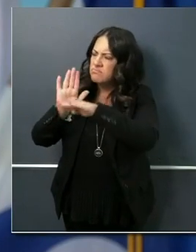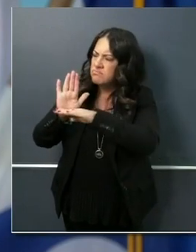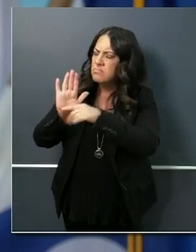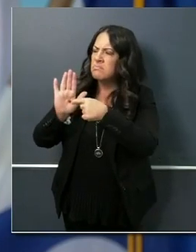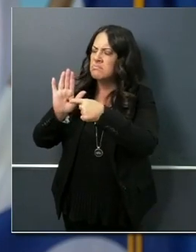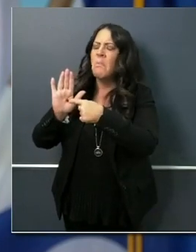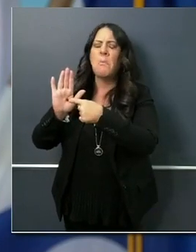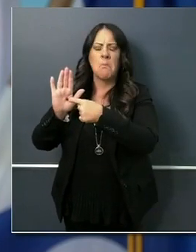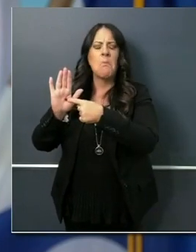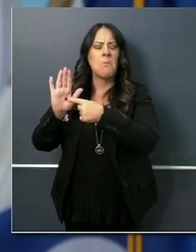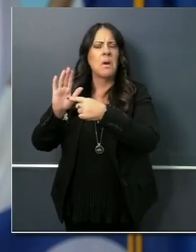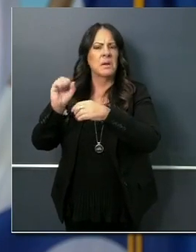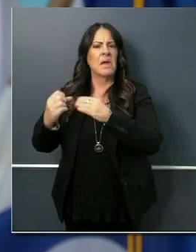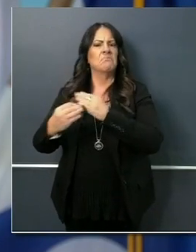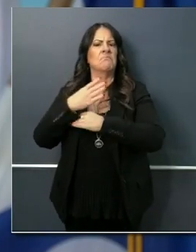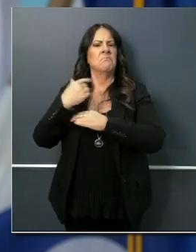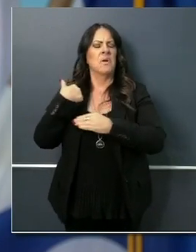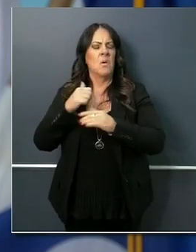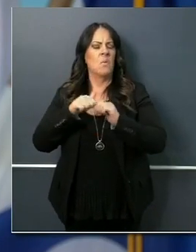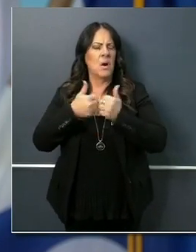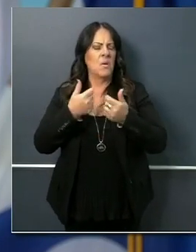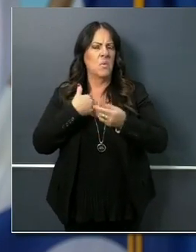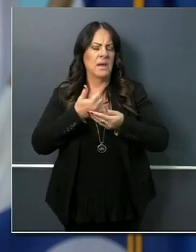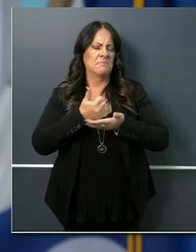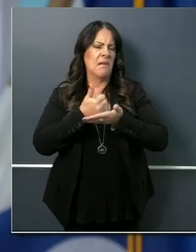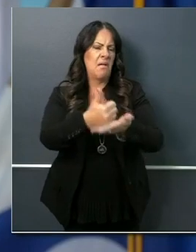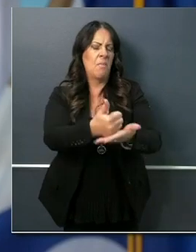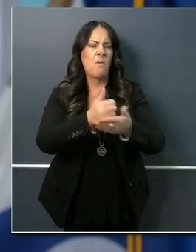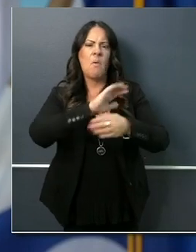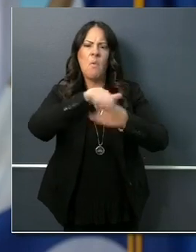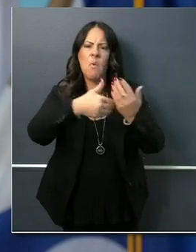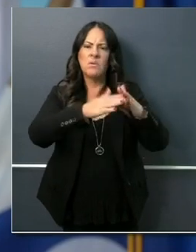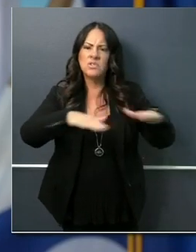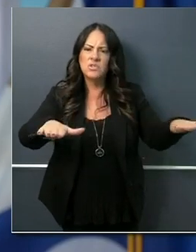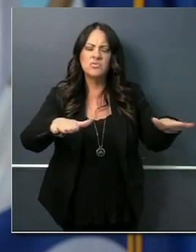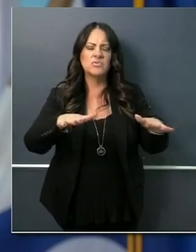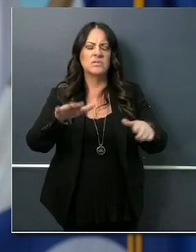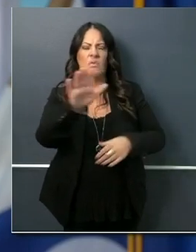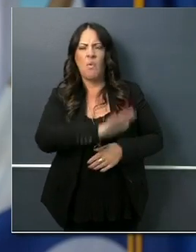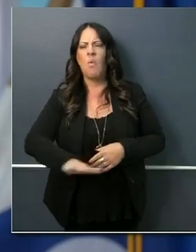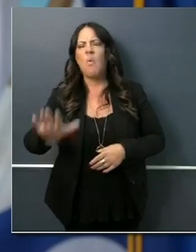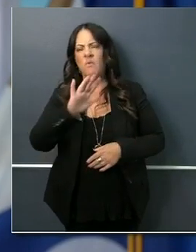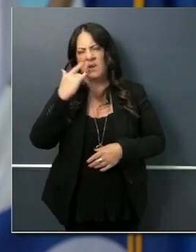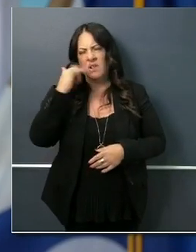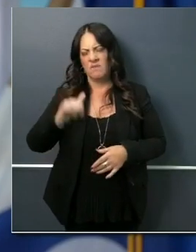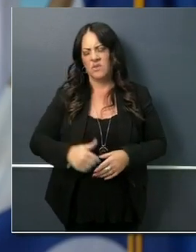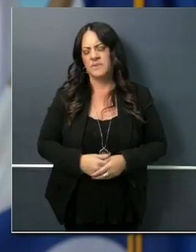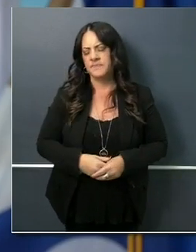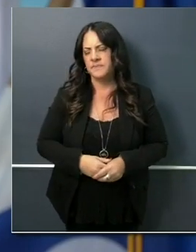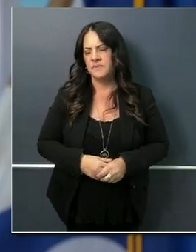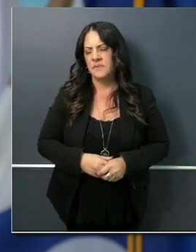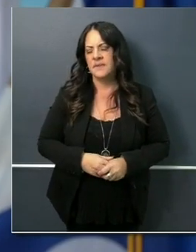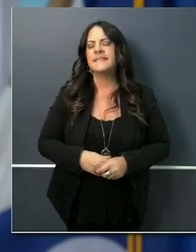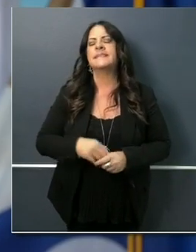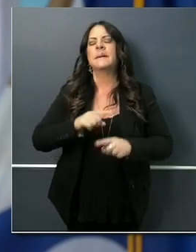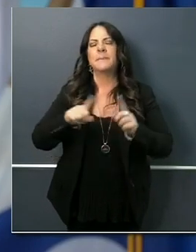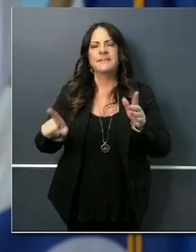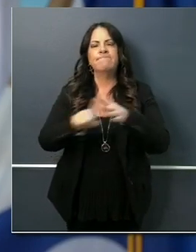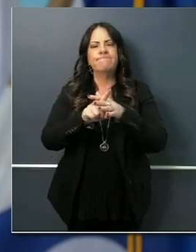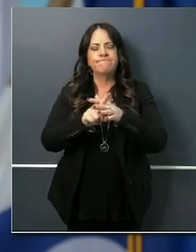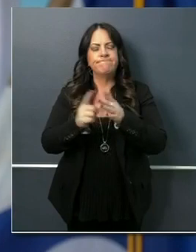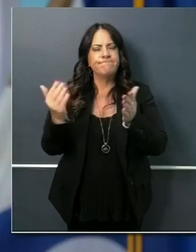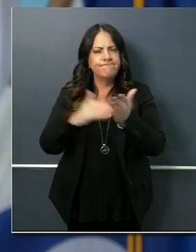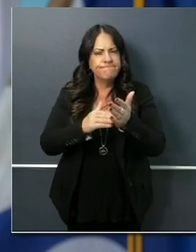of age and geography throughout the state of California. But the persistent issue of our